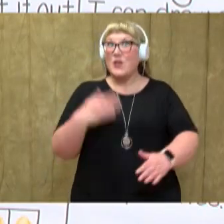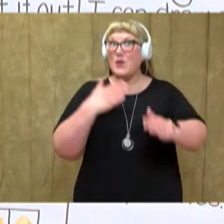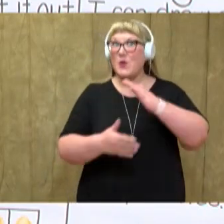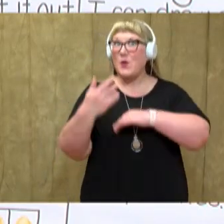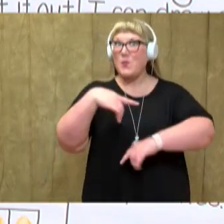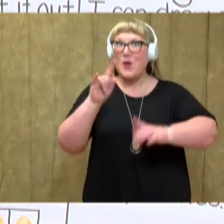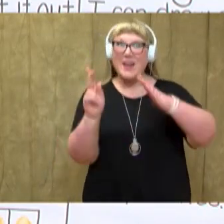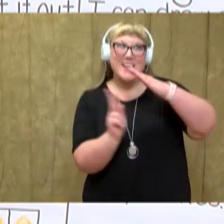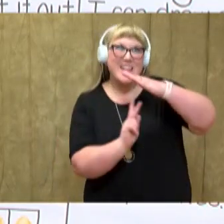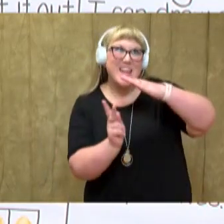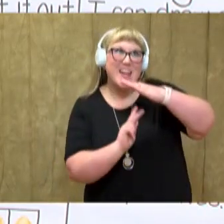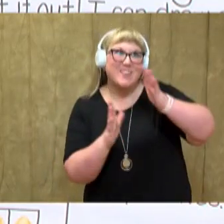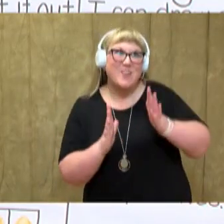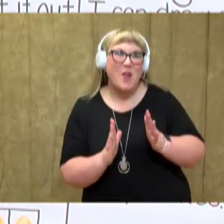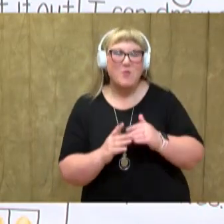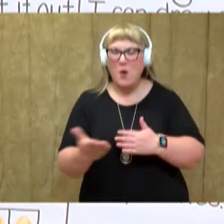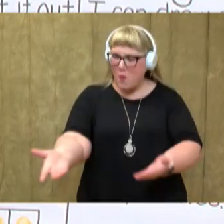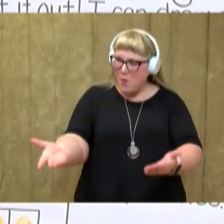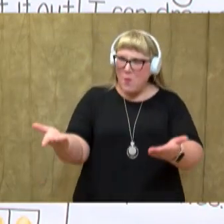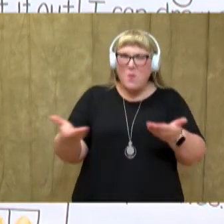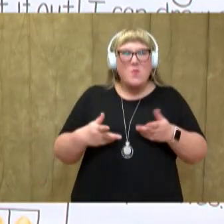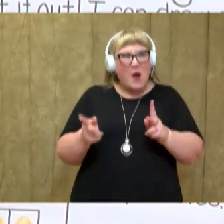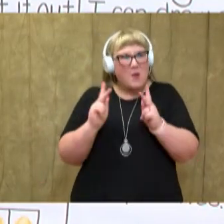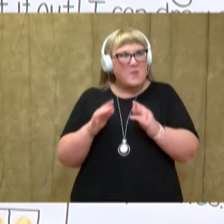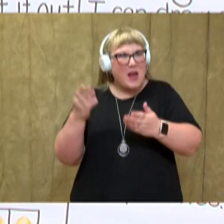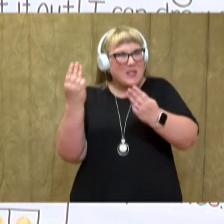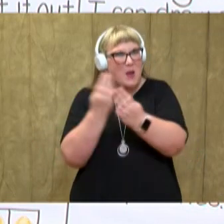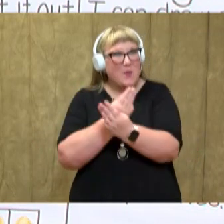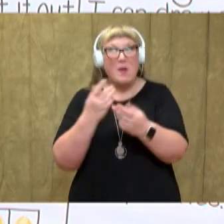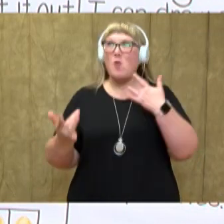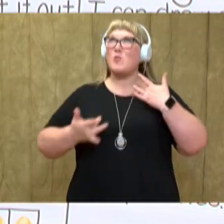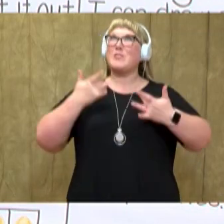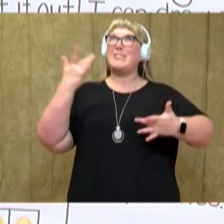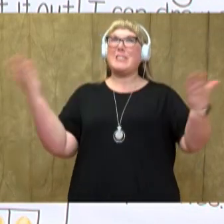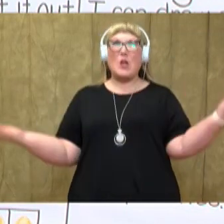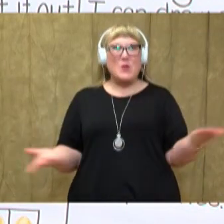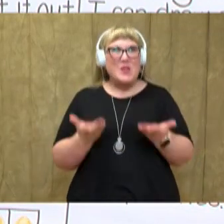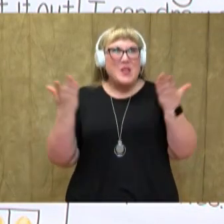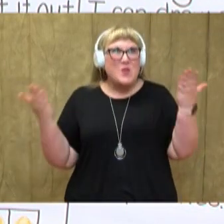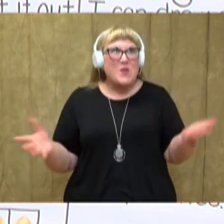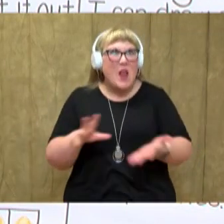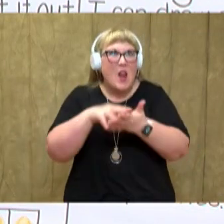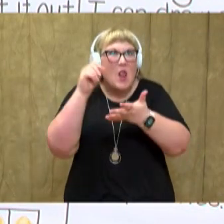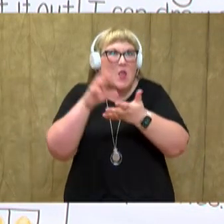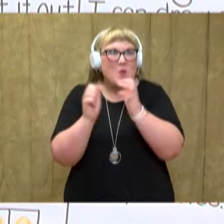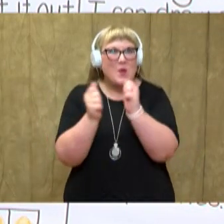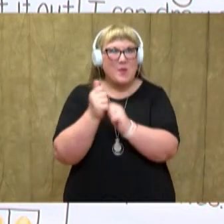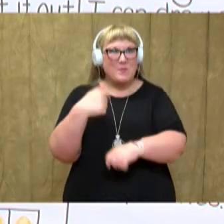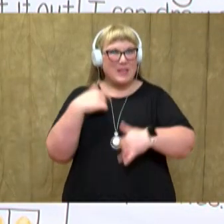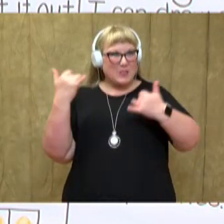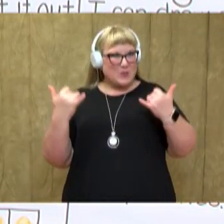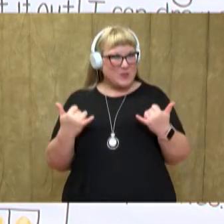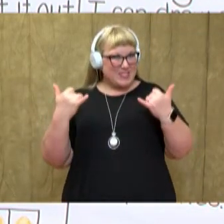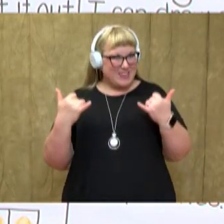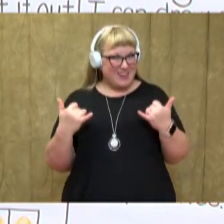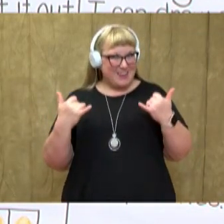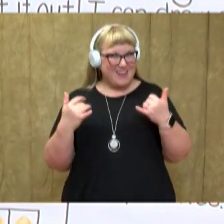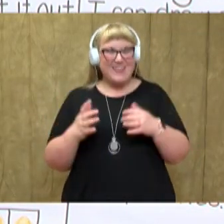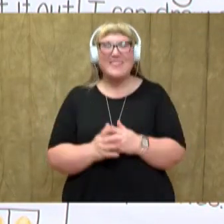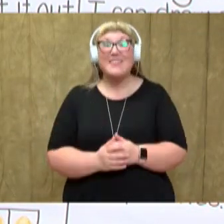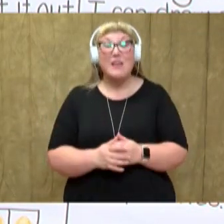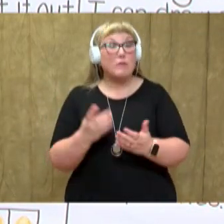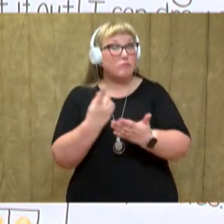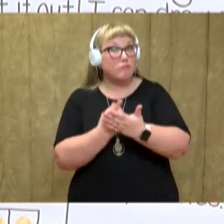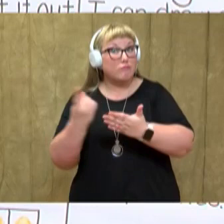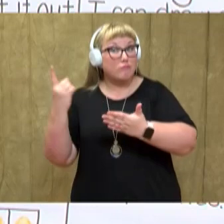Good morning, kindergartners. Welcome back to math. I'm so excited that you are here learning with me again today. So